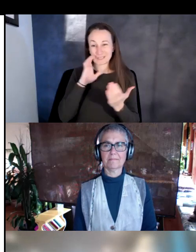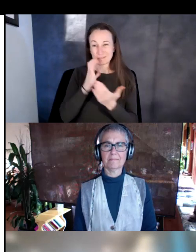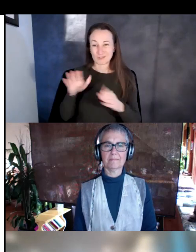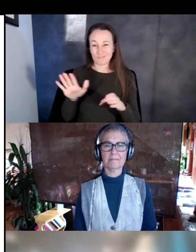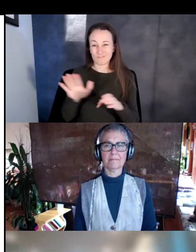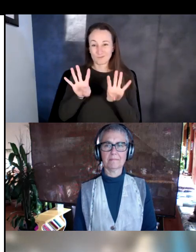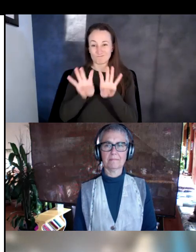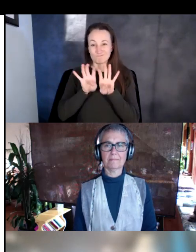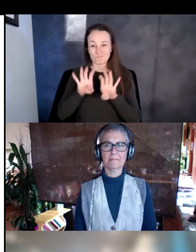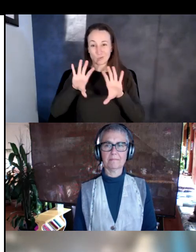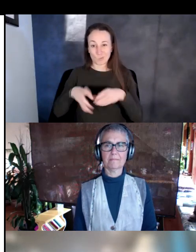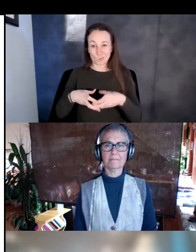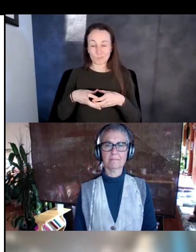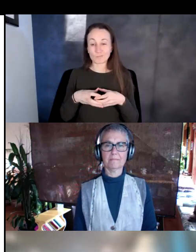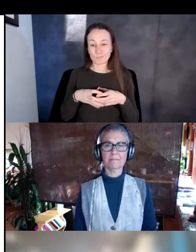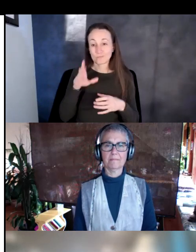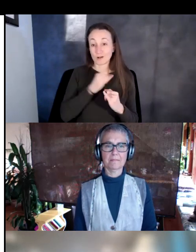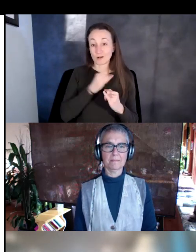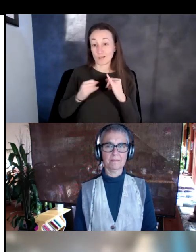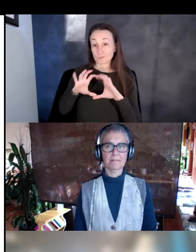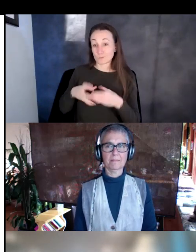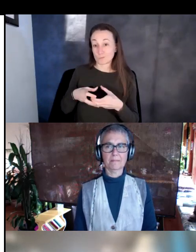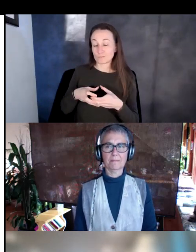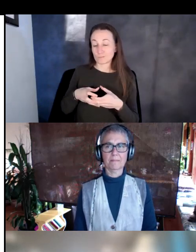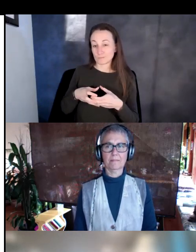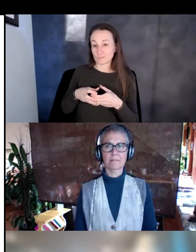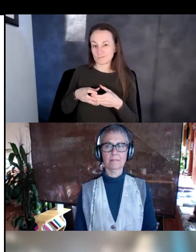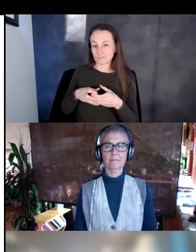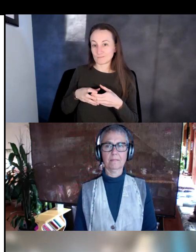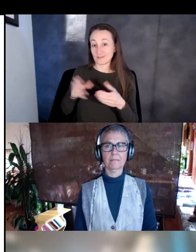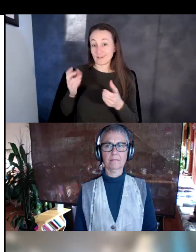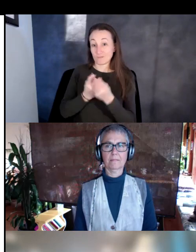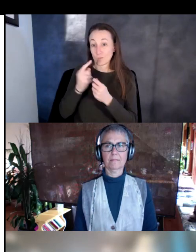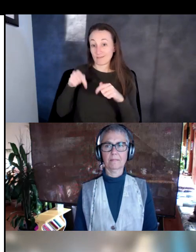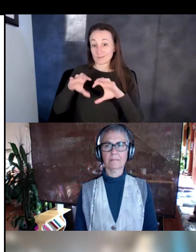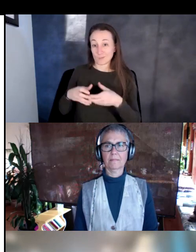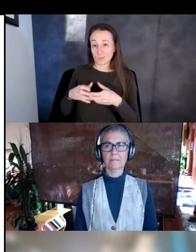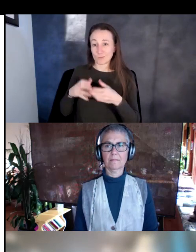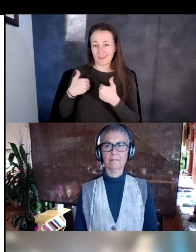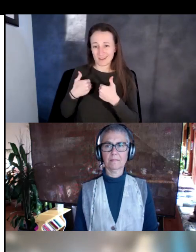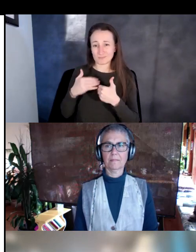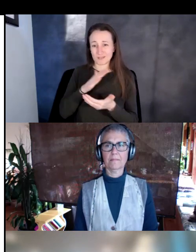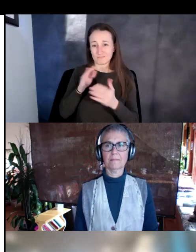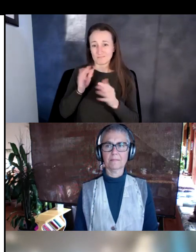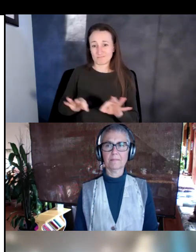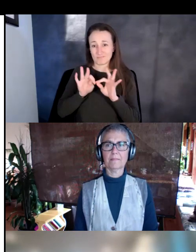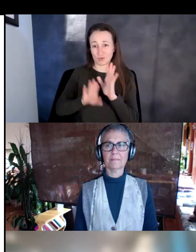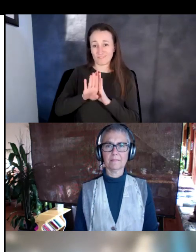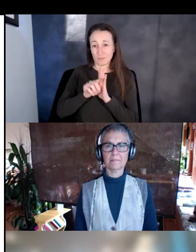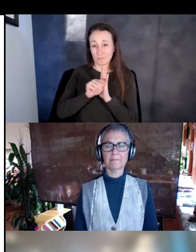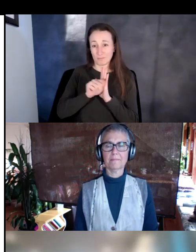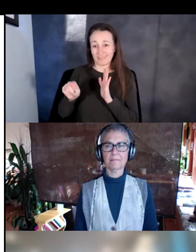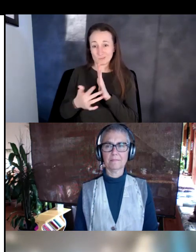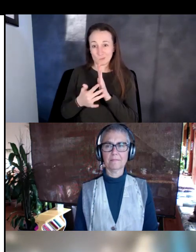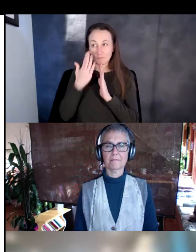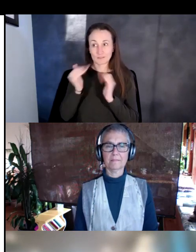group on our last group outing. Everybody in this group has been important for developing these tools because